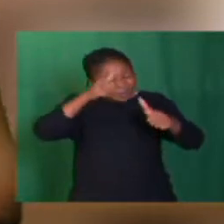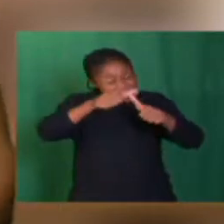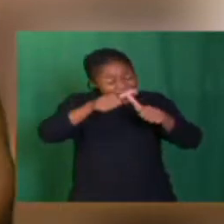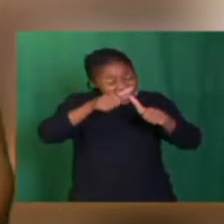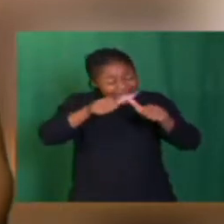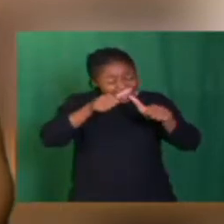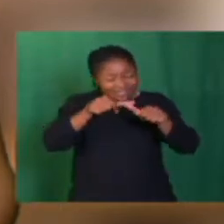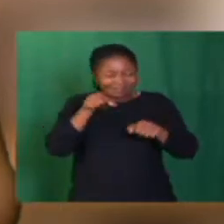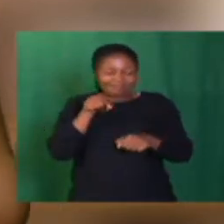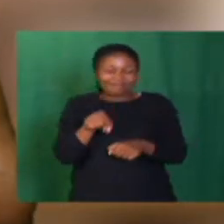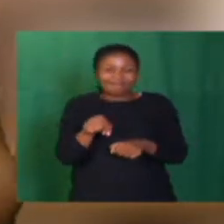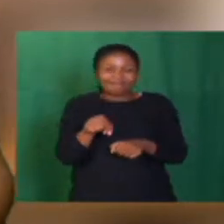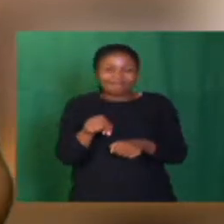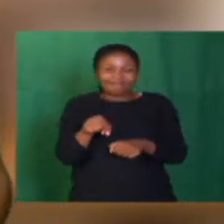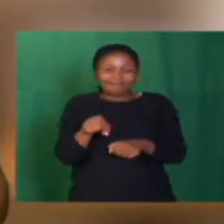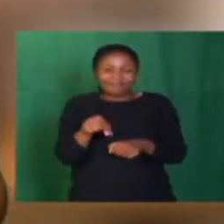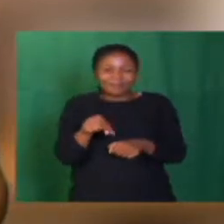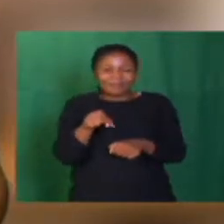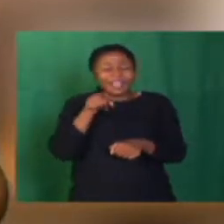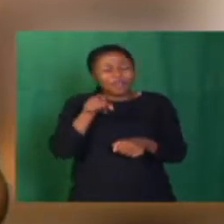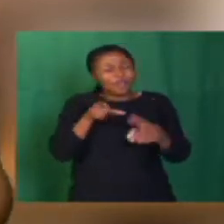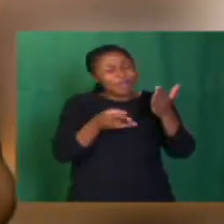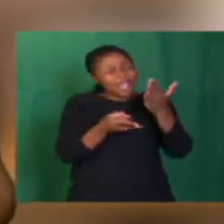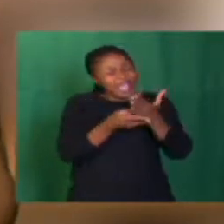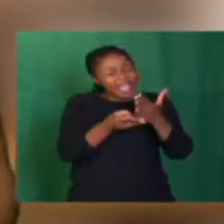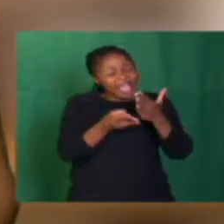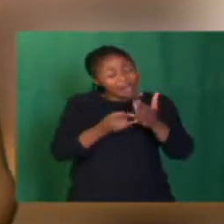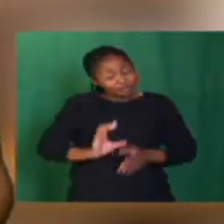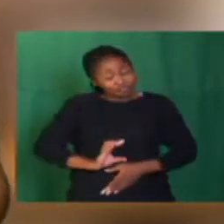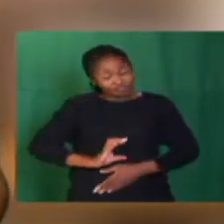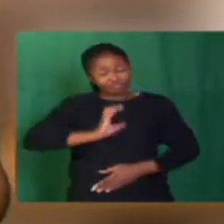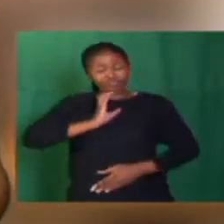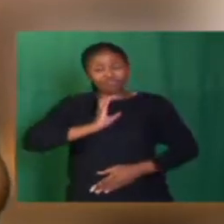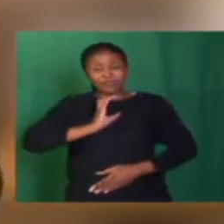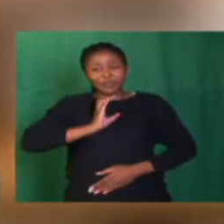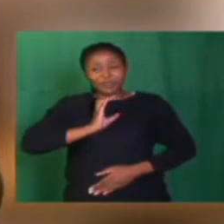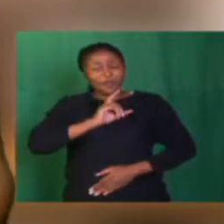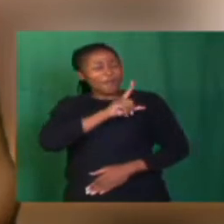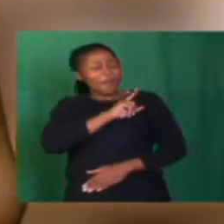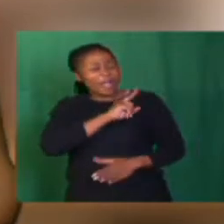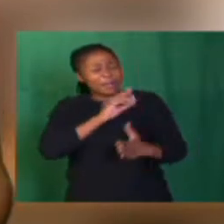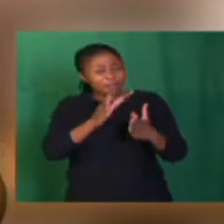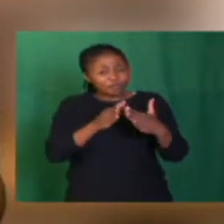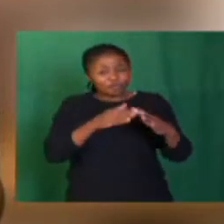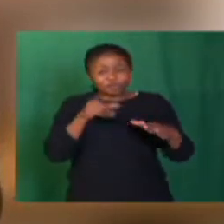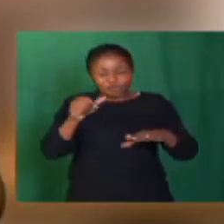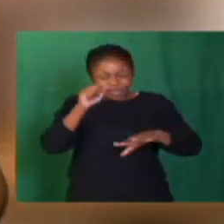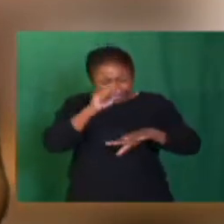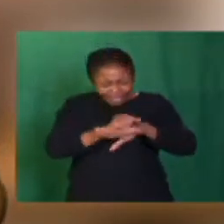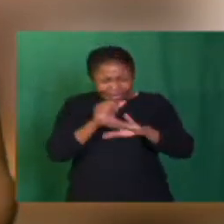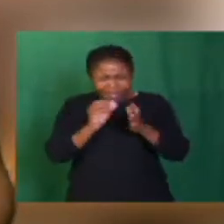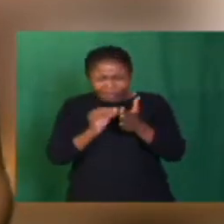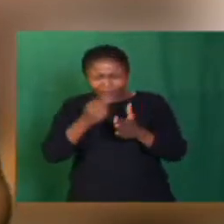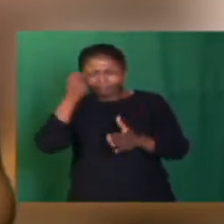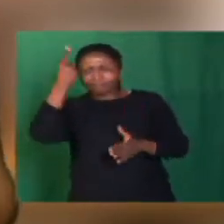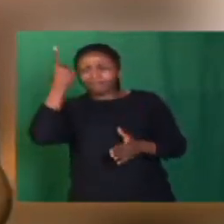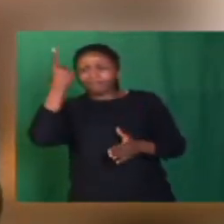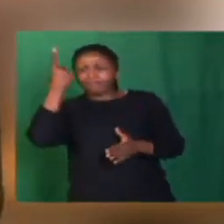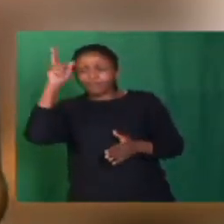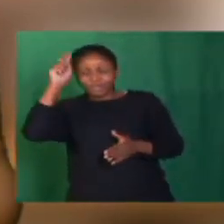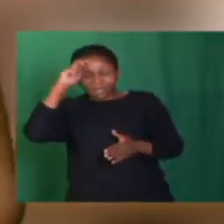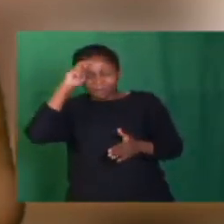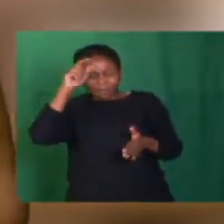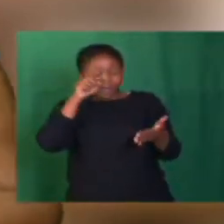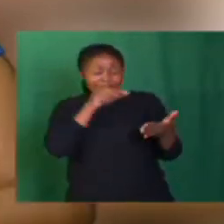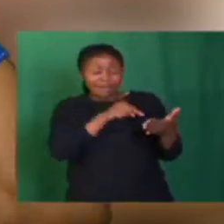will boost your confidence because you will now start making sure that you are able to express your ideas confidently. You have